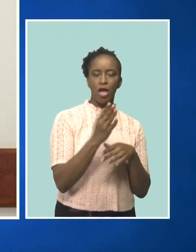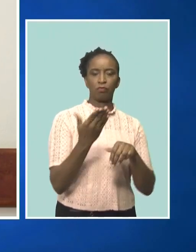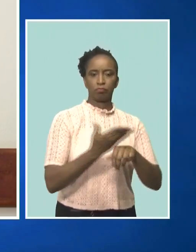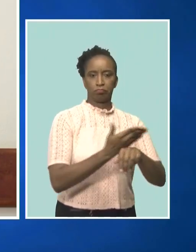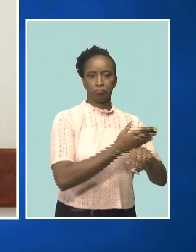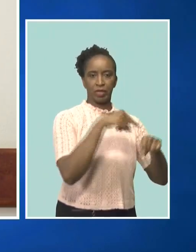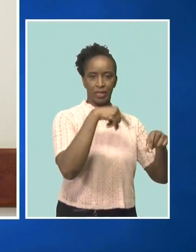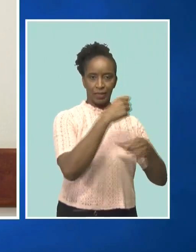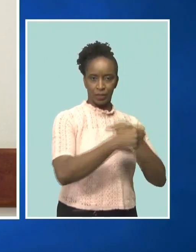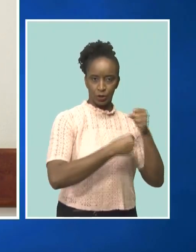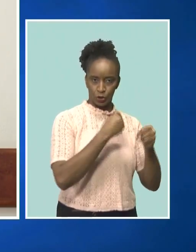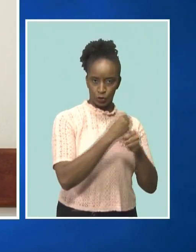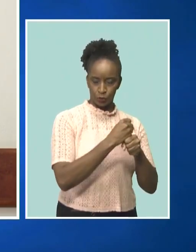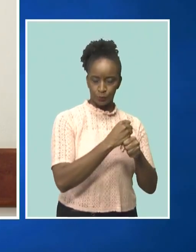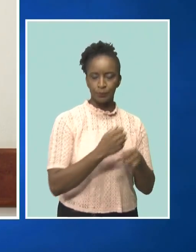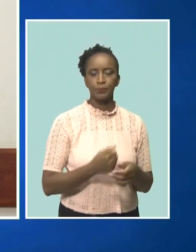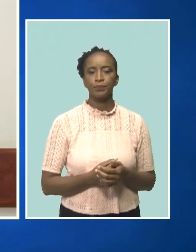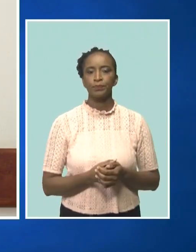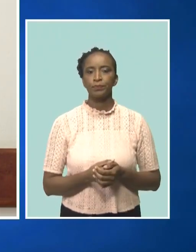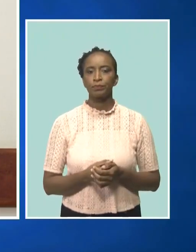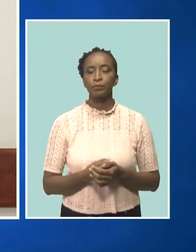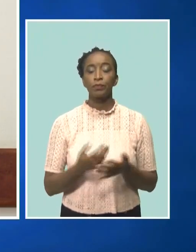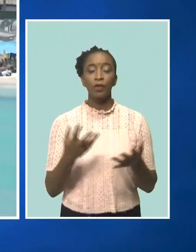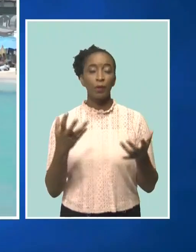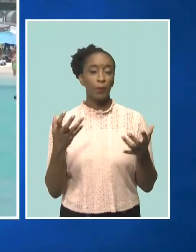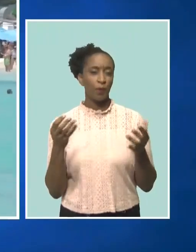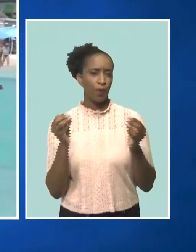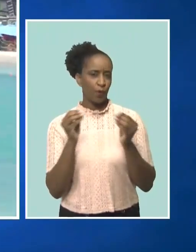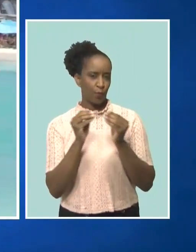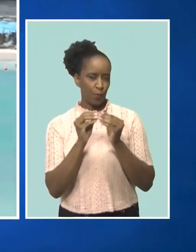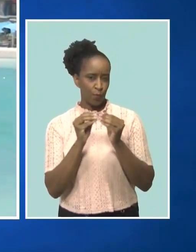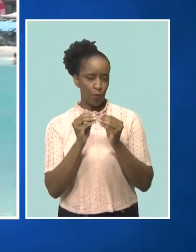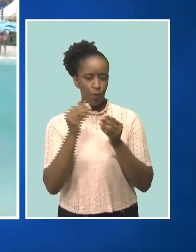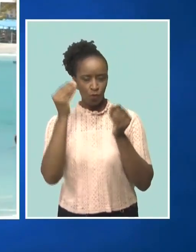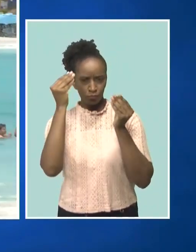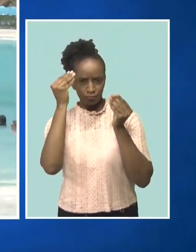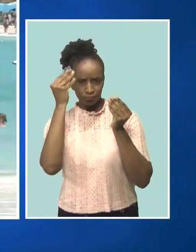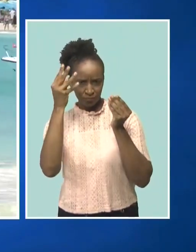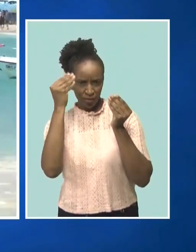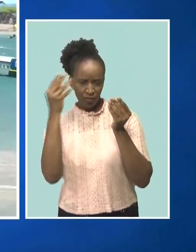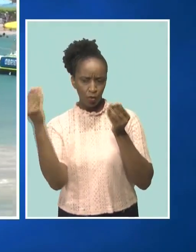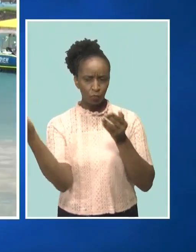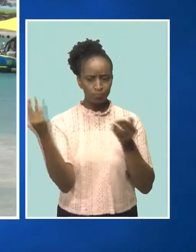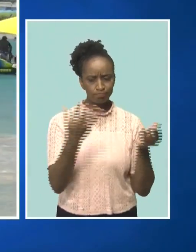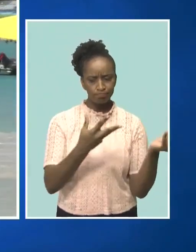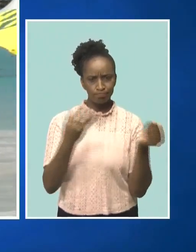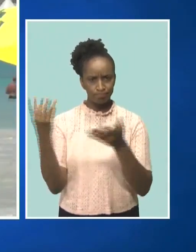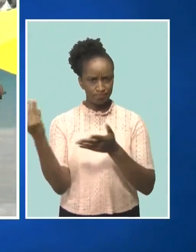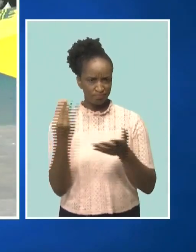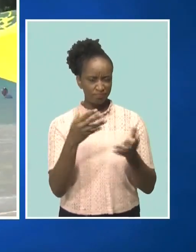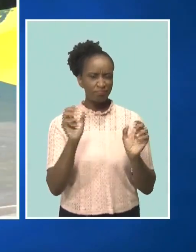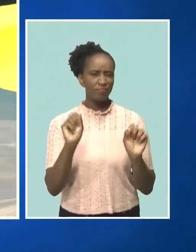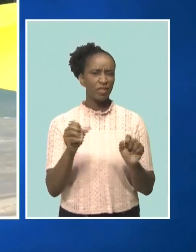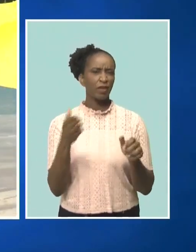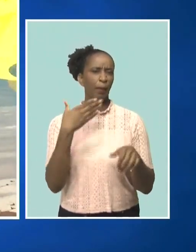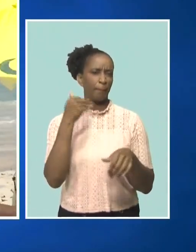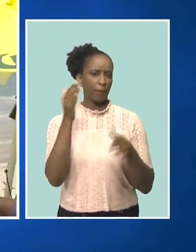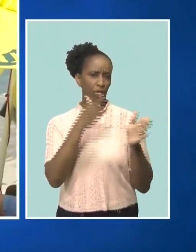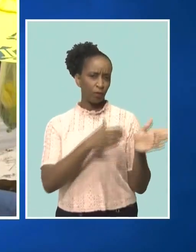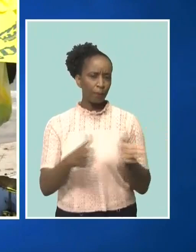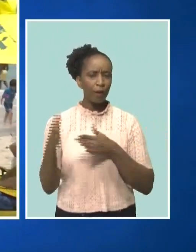year. Mr. Ford would also like to see more data sharing among stakeholders to allow for better planning for the